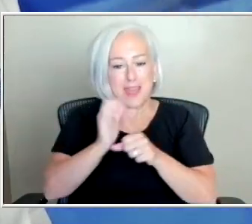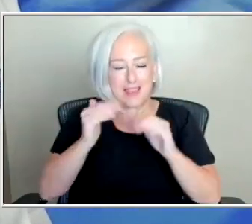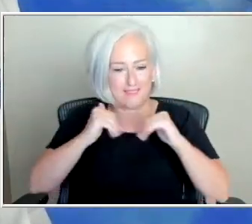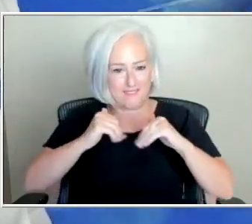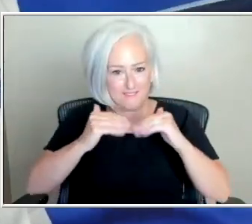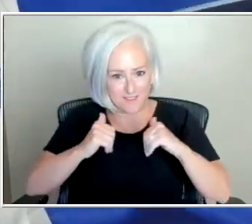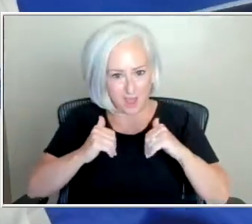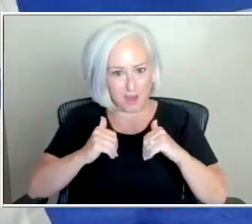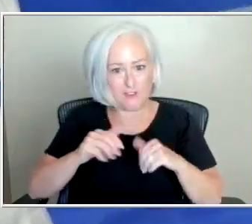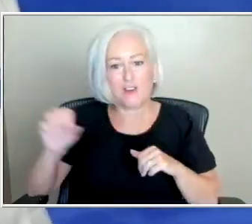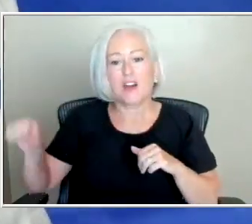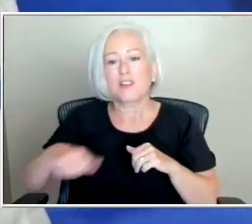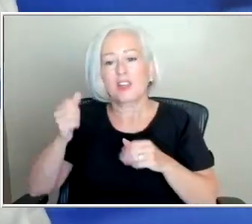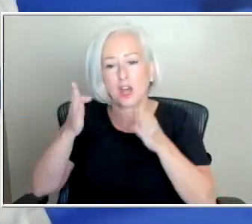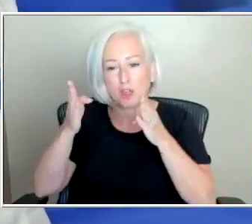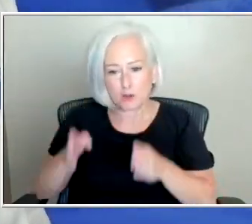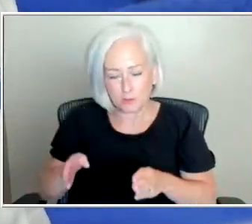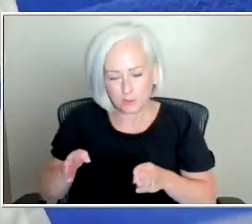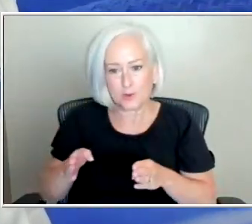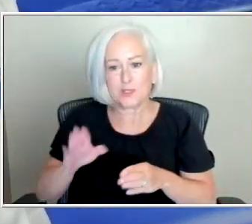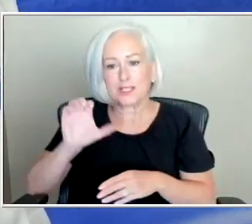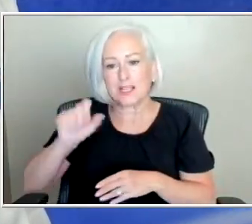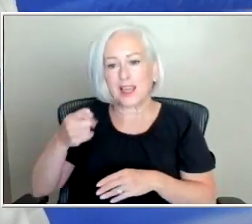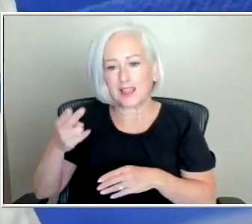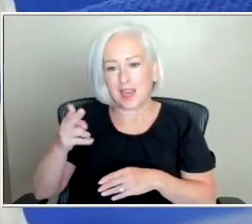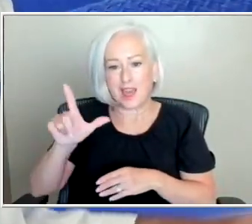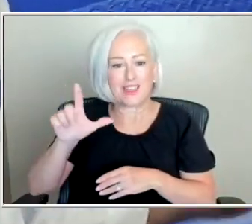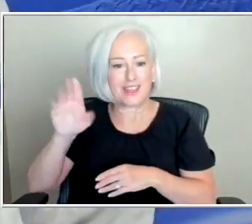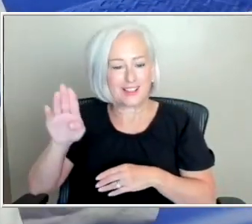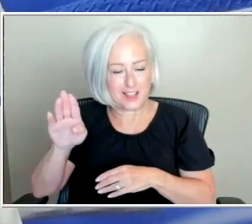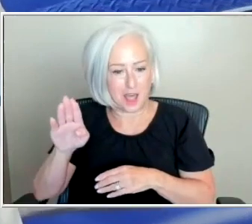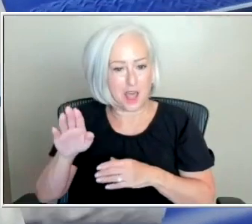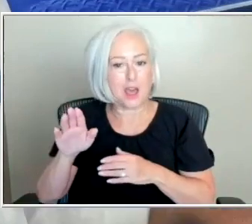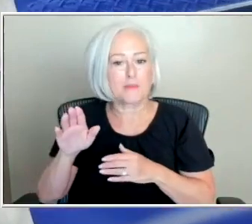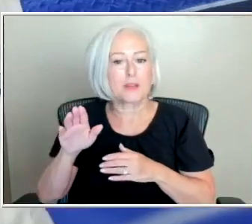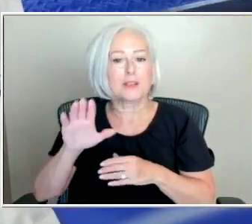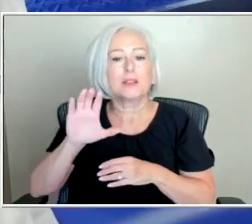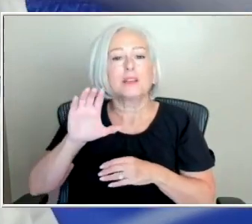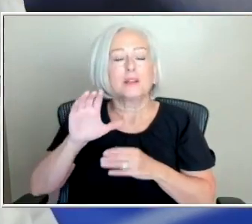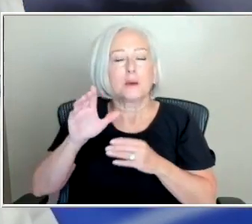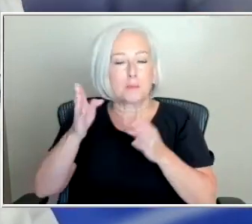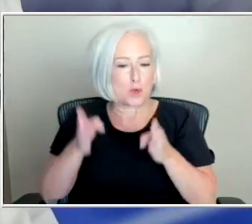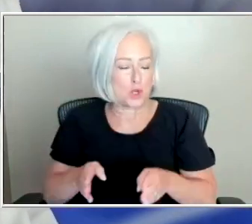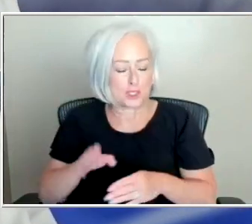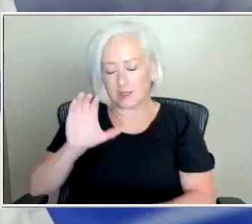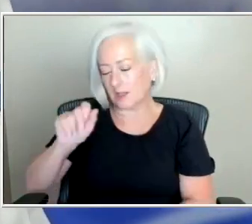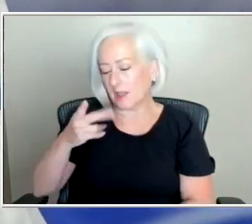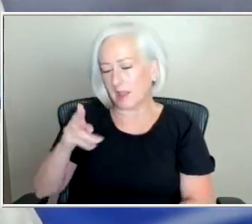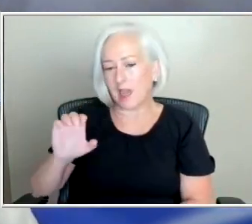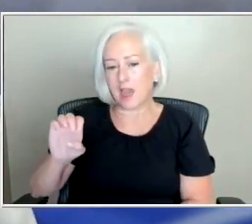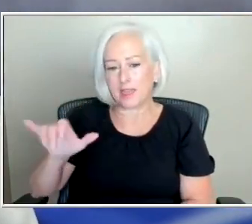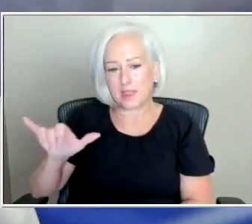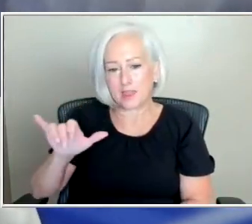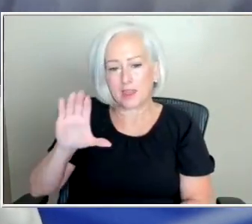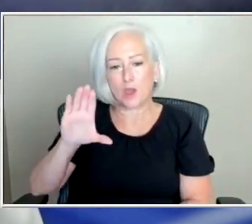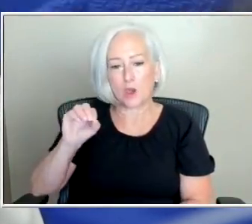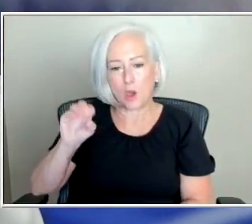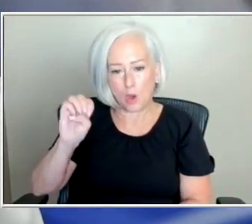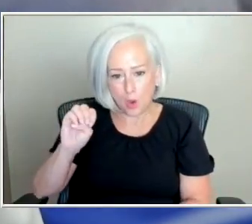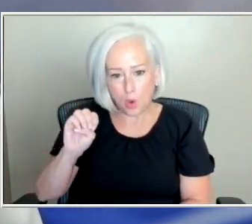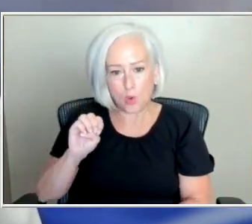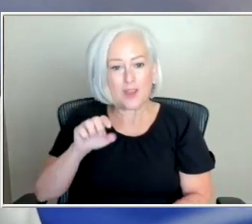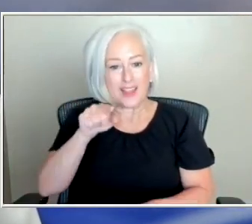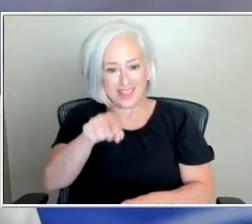lab personnel that's done a lot of these valves with us, Kathy Coe. This is the tube that delivers the valve up through the